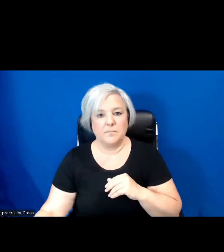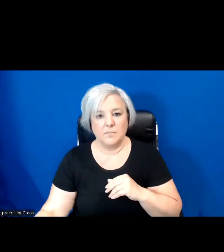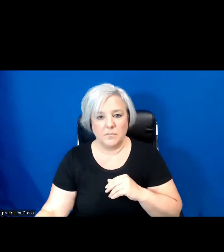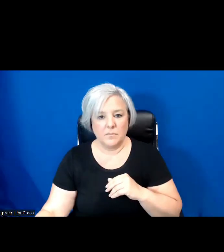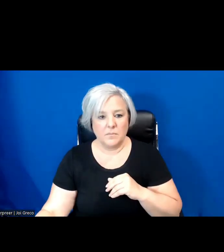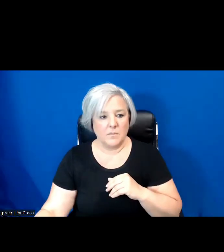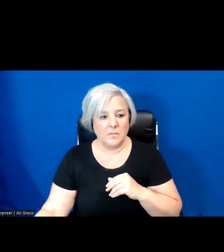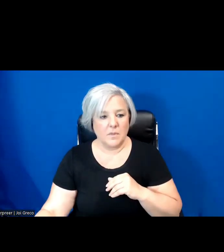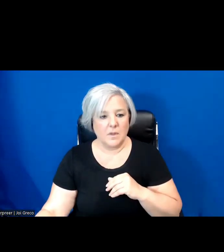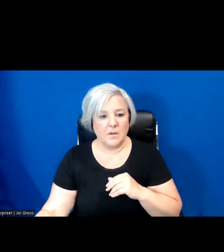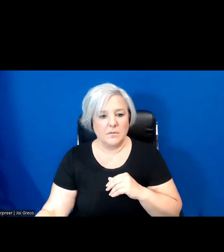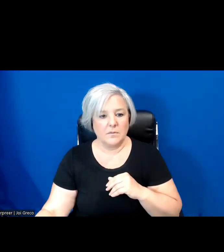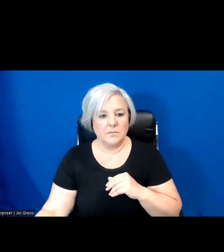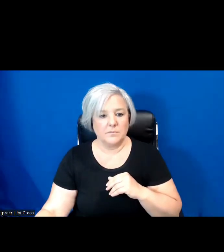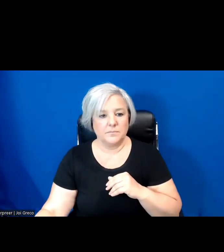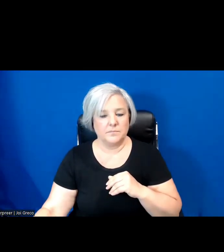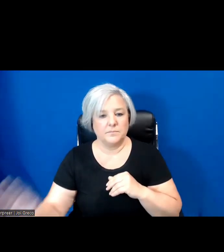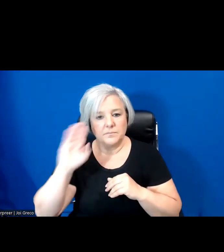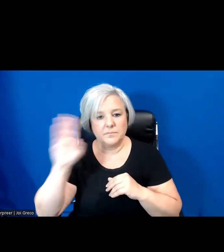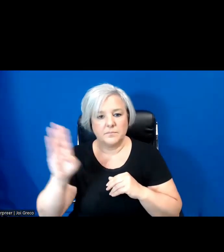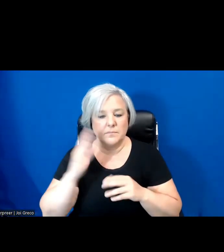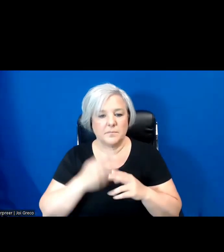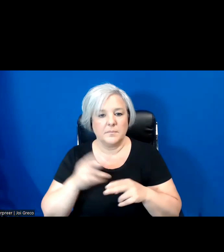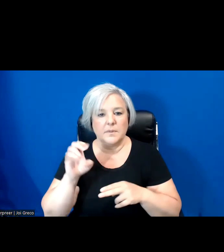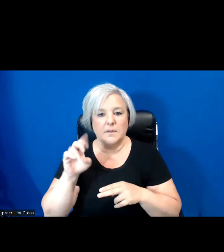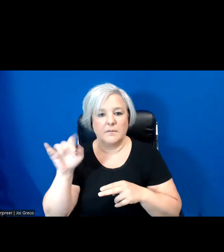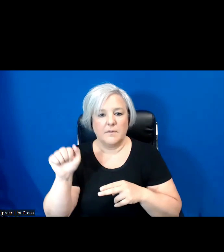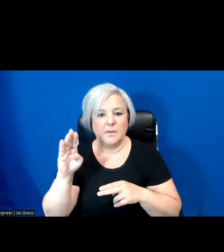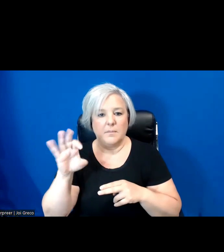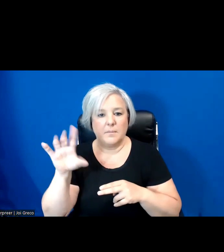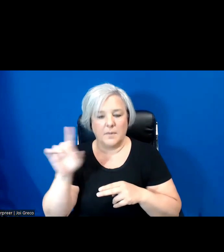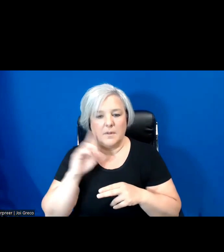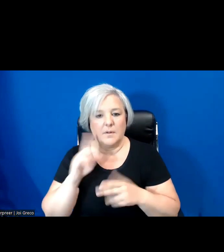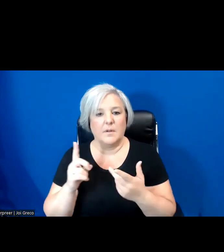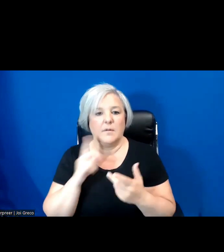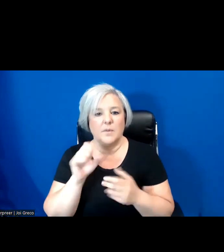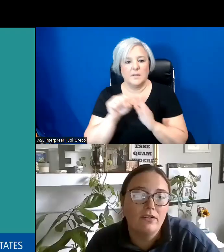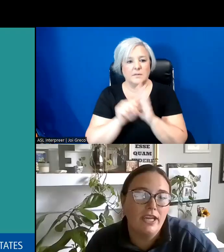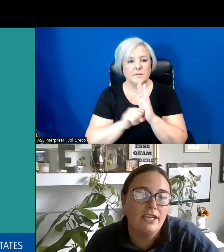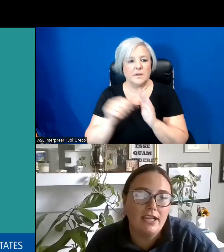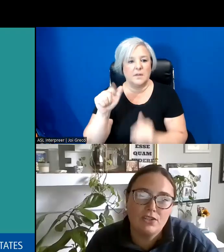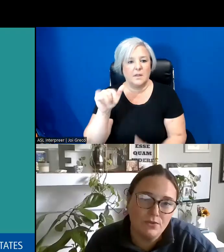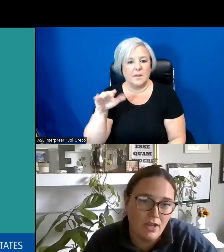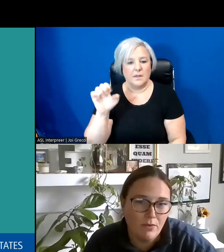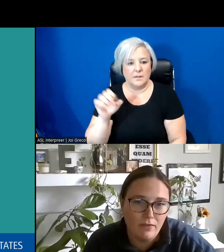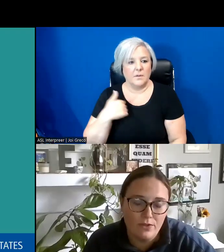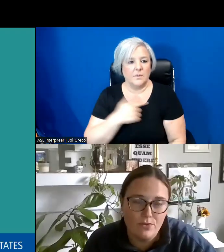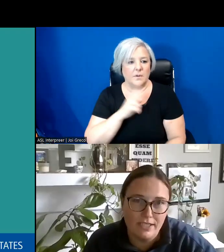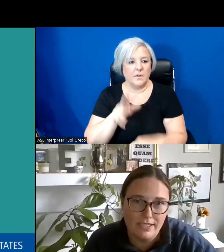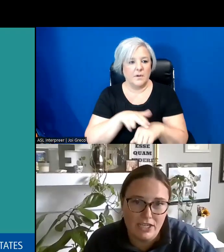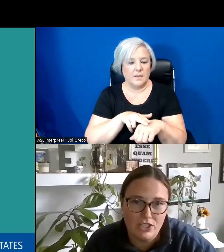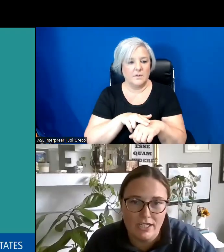Wonderful. Thank you. Hi there. My name is Eva Bland. I'm a program manager at Safe States Alliance. We are a national